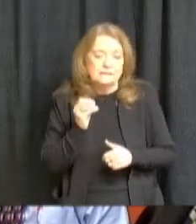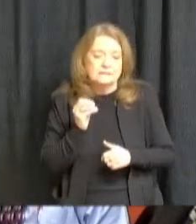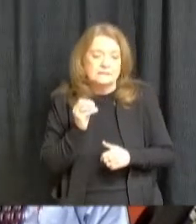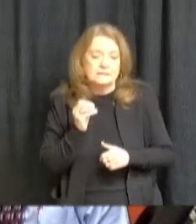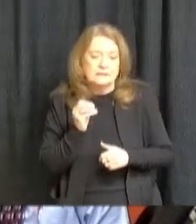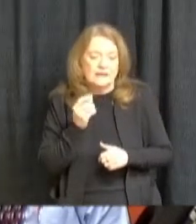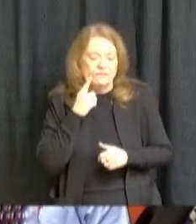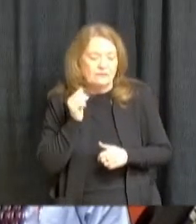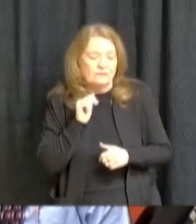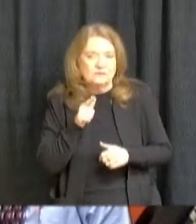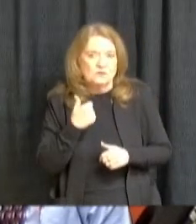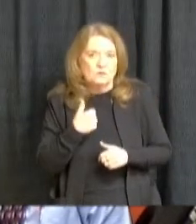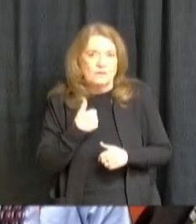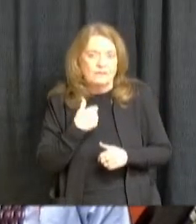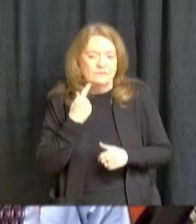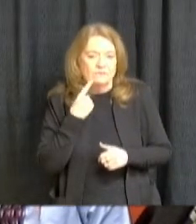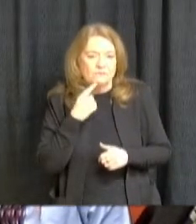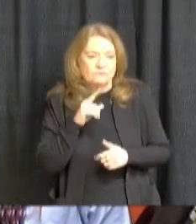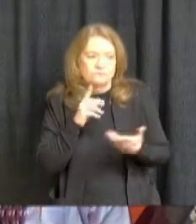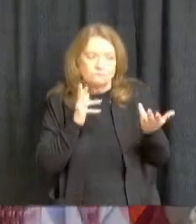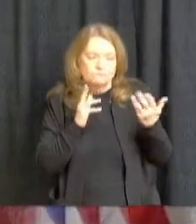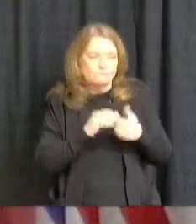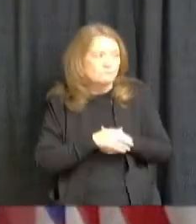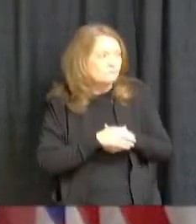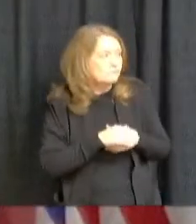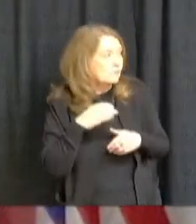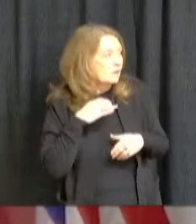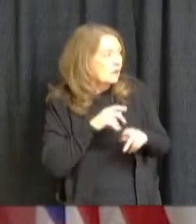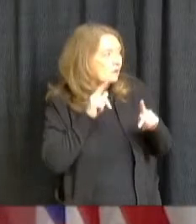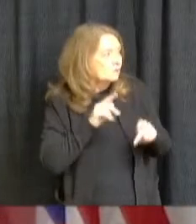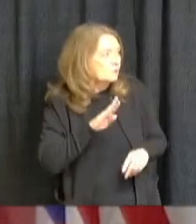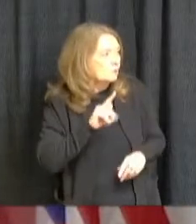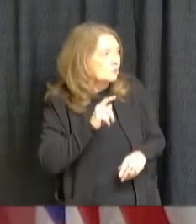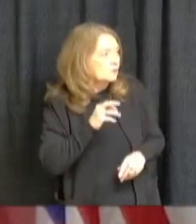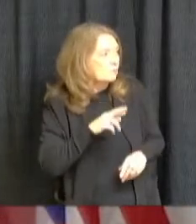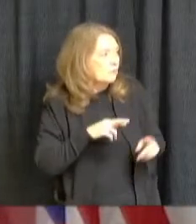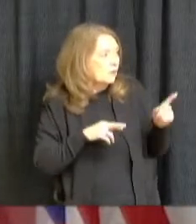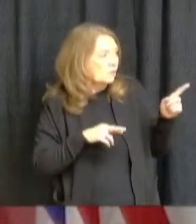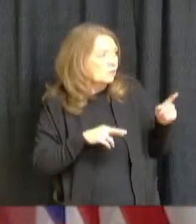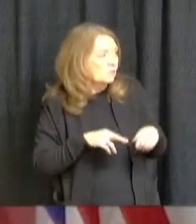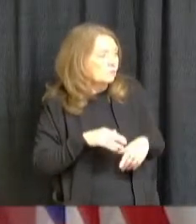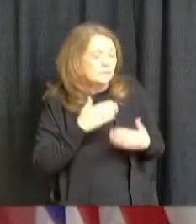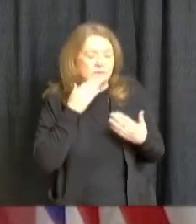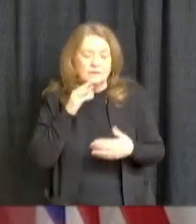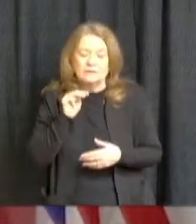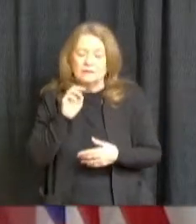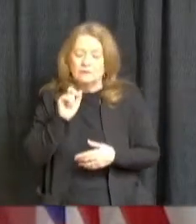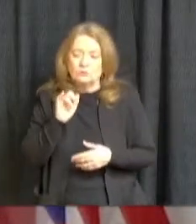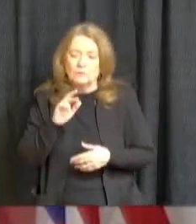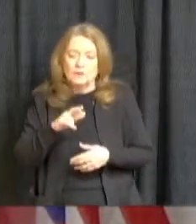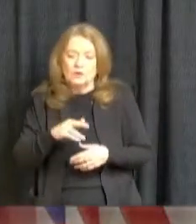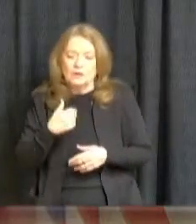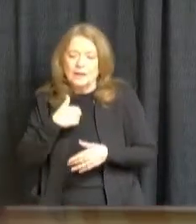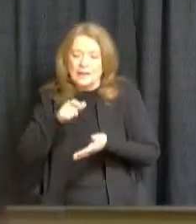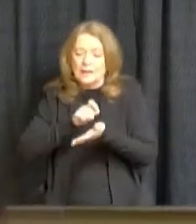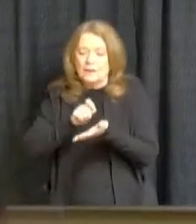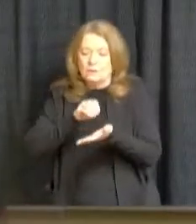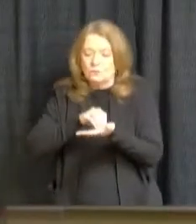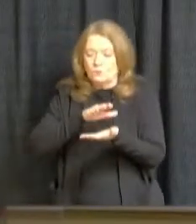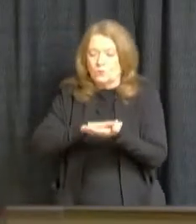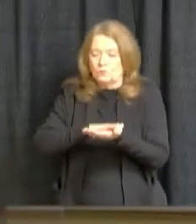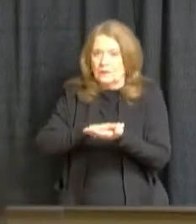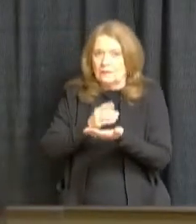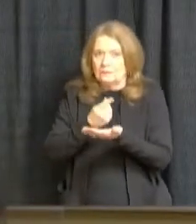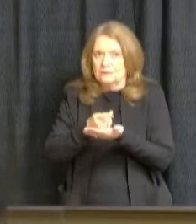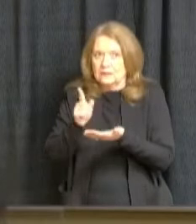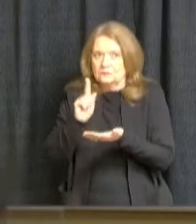I think that's all that we have to rebuttal. Councilperson Butler, you're recognized. Thank you, Mayor. I wrote down